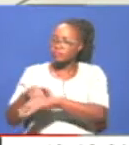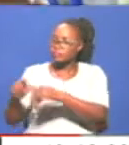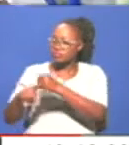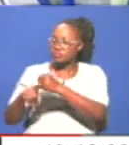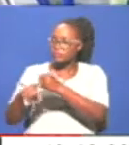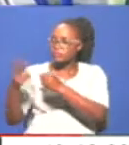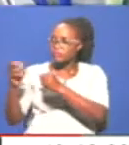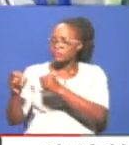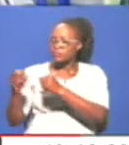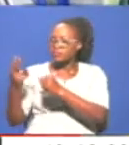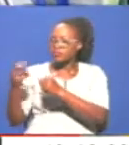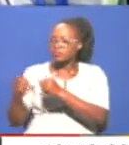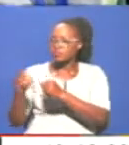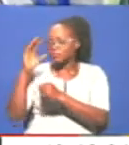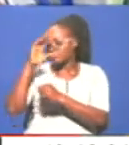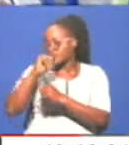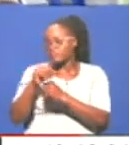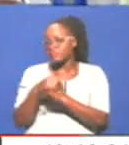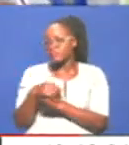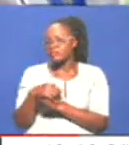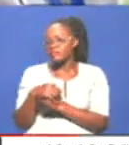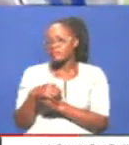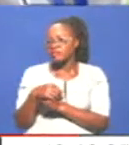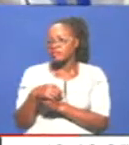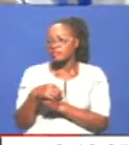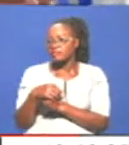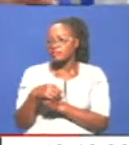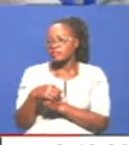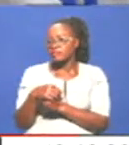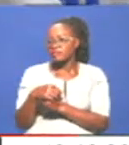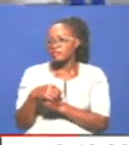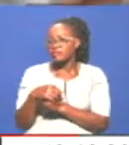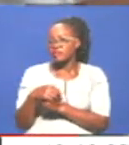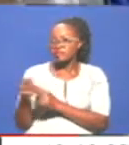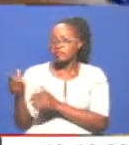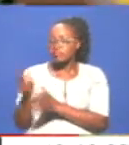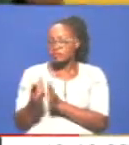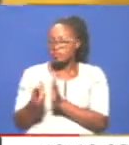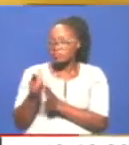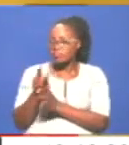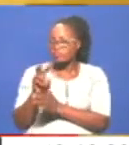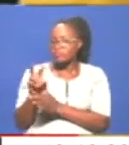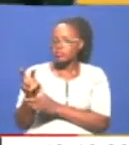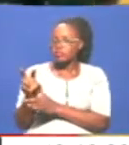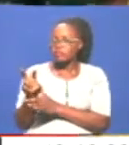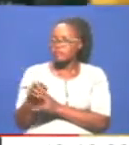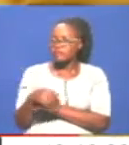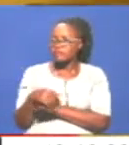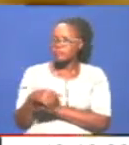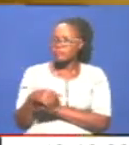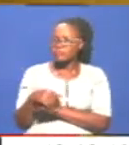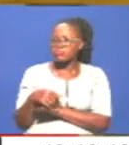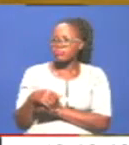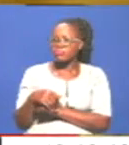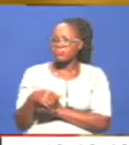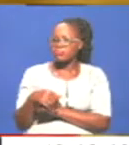edition. So it was the sixth edition. And President, well, those are some of the videos that on that you are seeing. There is the eighth grade chess championship,